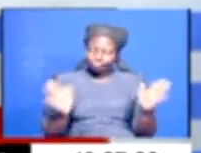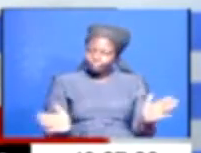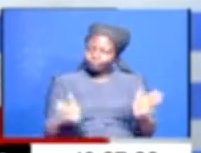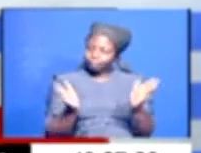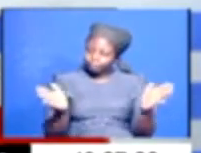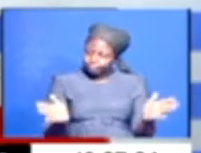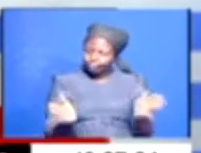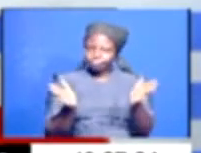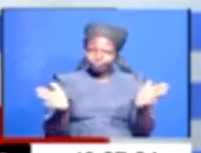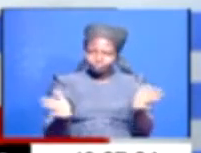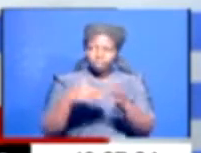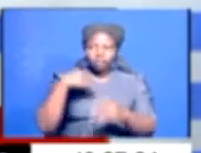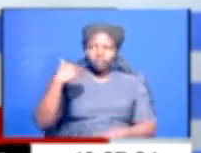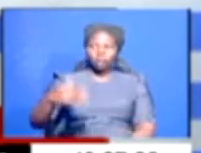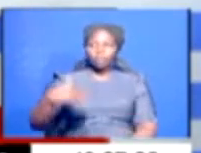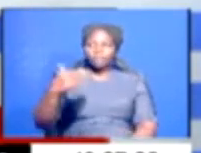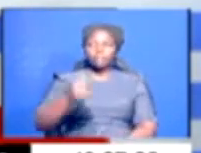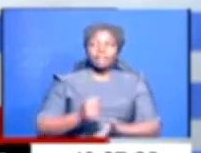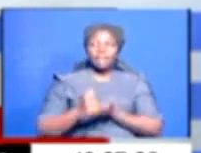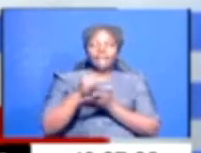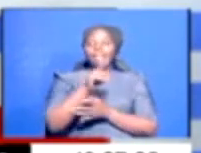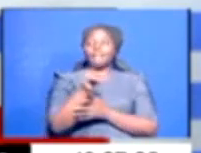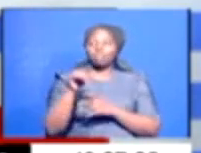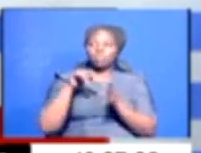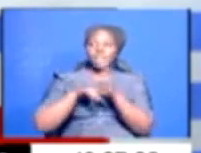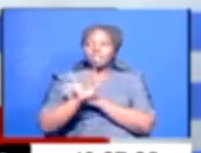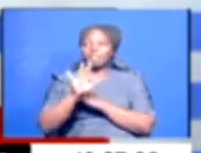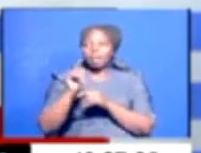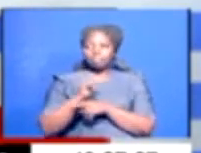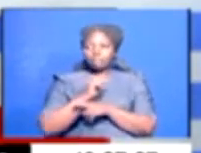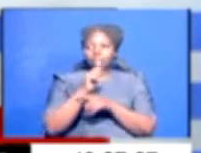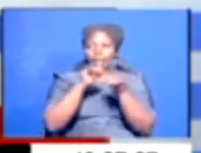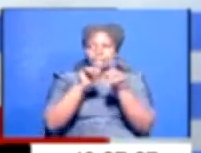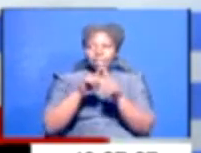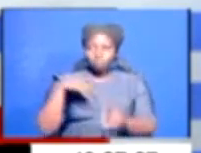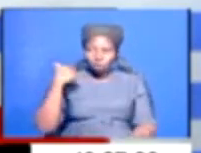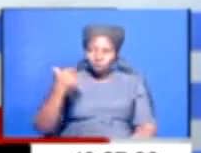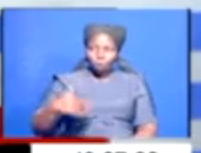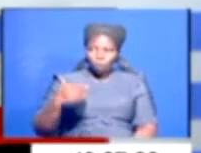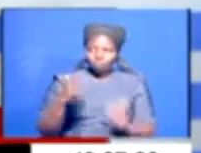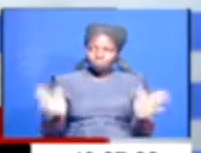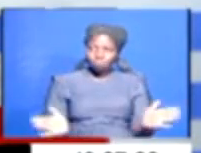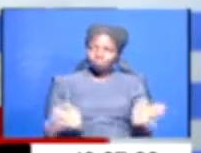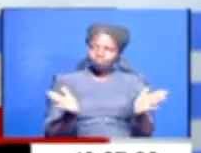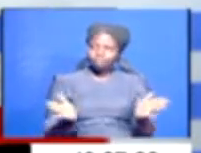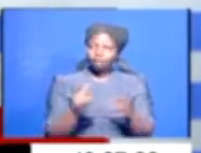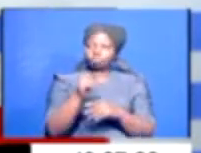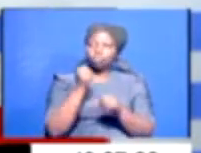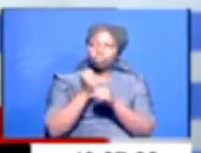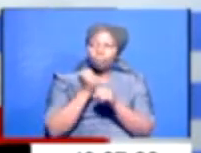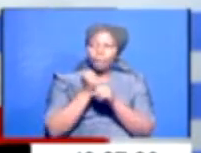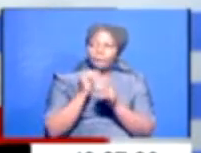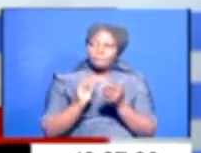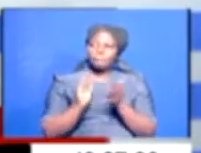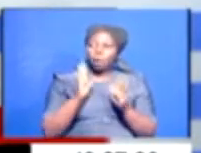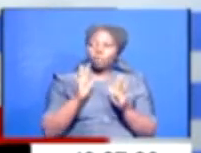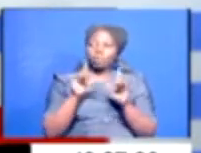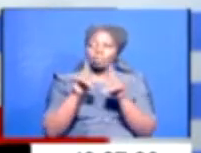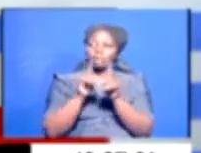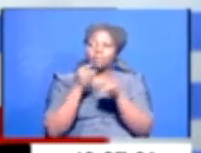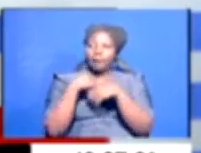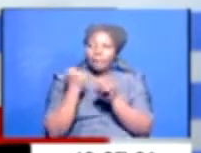Mm-hmm. She helps you in your training and always encourages you to do more and makes